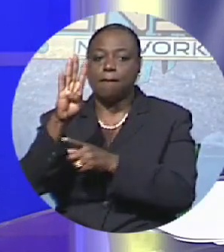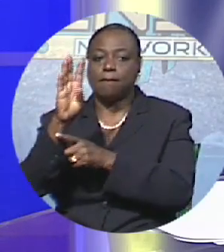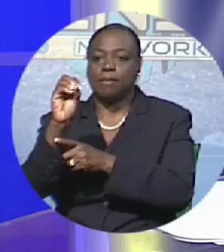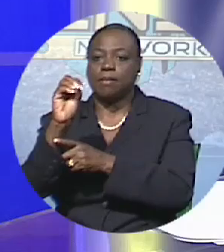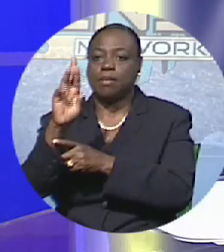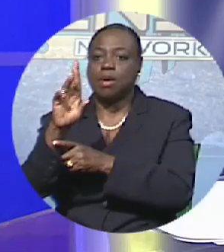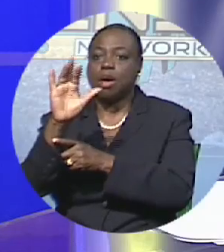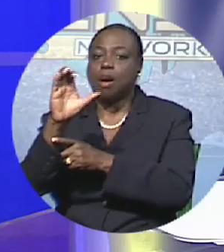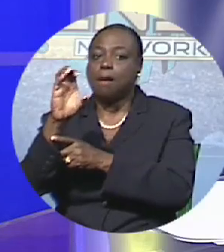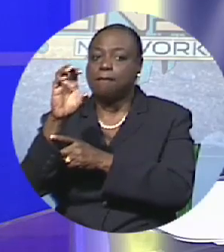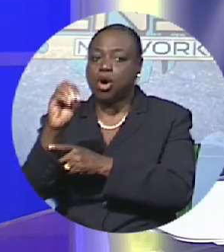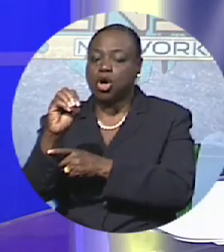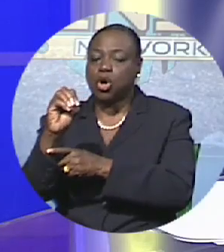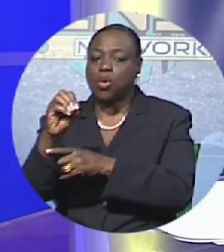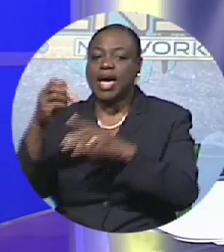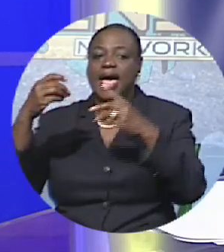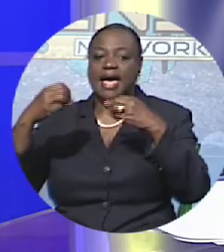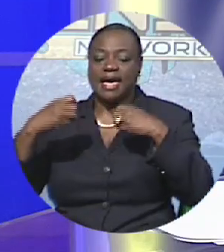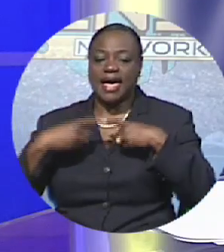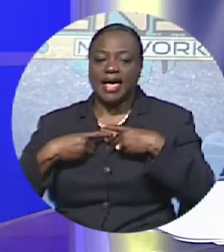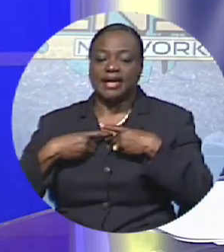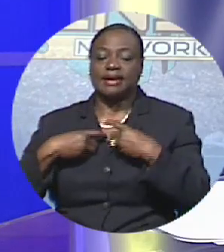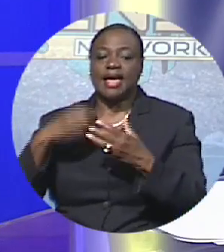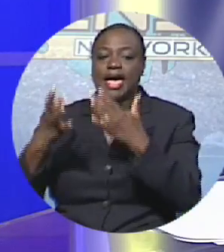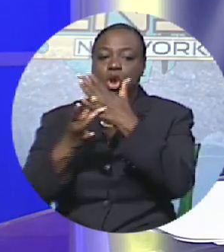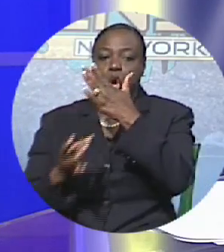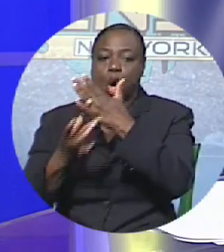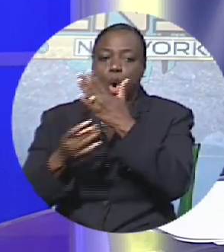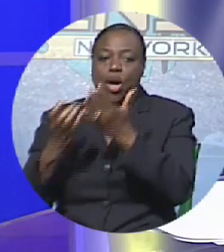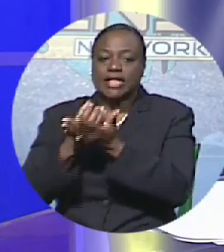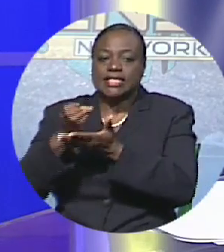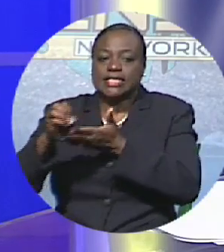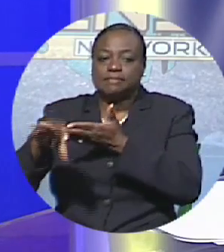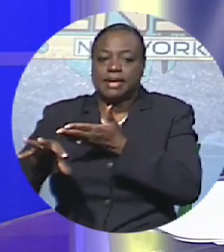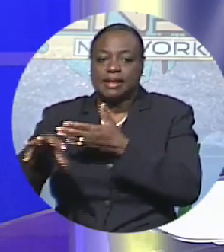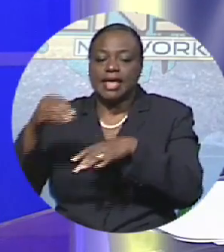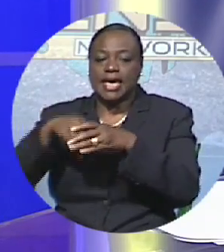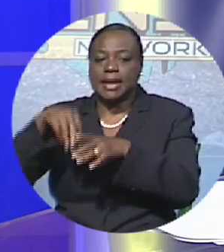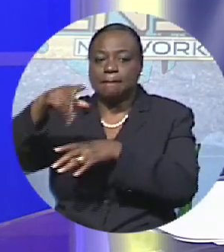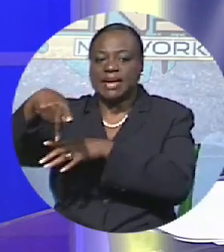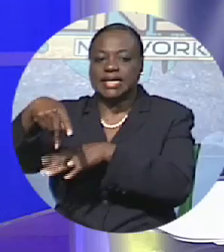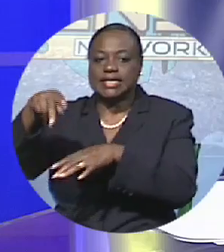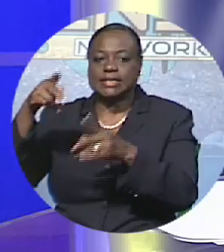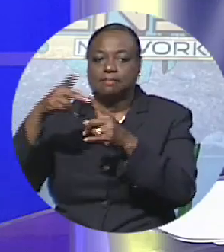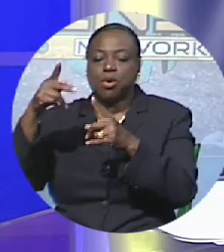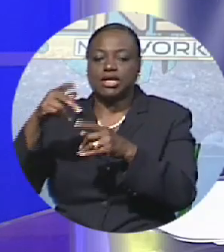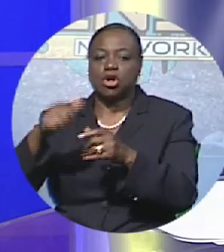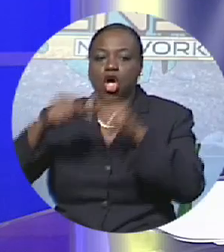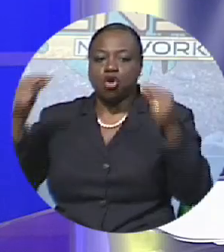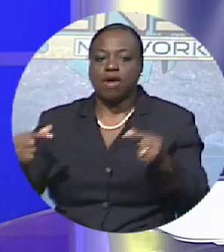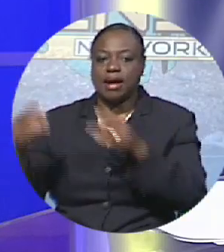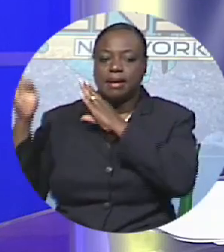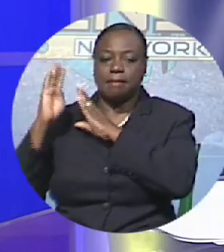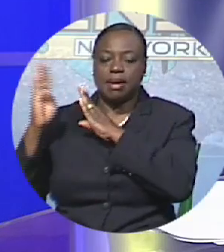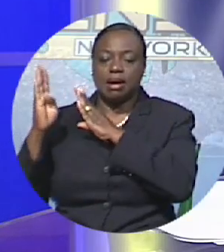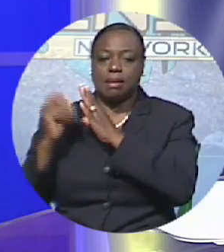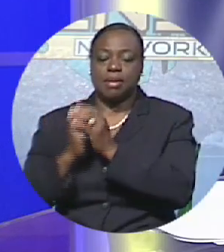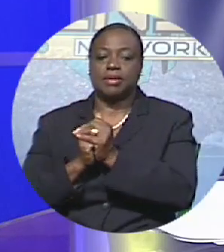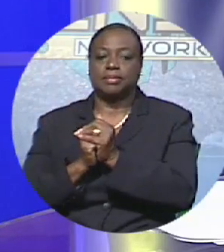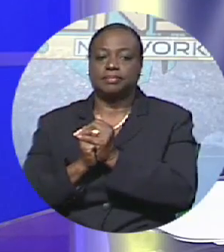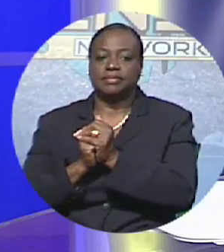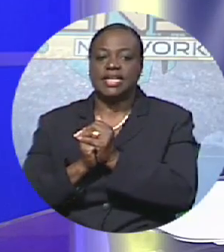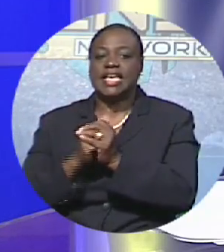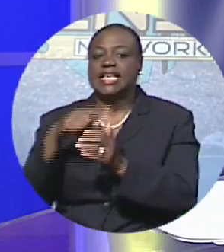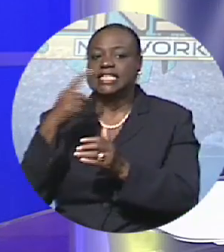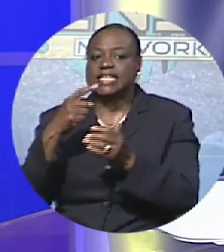an oil spill in waters in the area of Pinders Point, Grand Bahama, about 6 o'clock yesterday evening. The Port Department discovered what appeared to